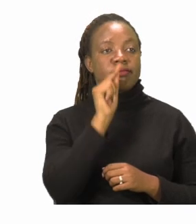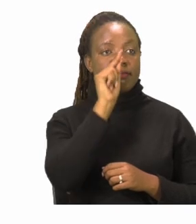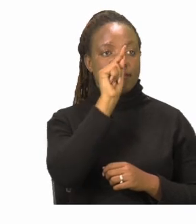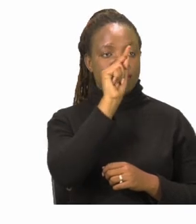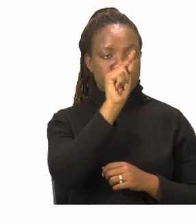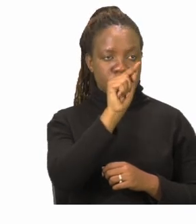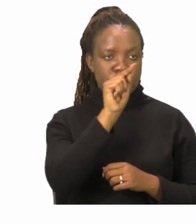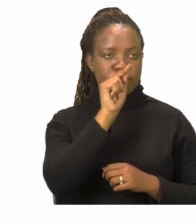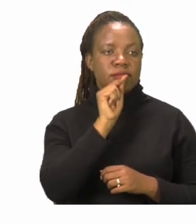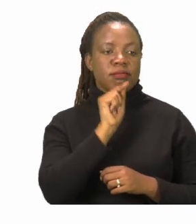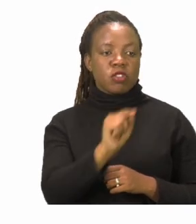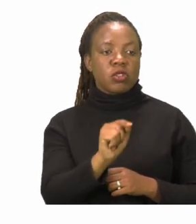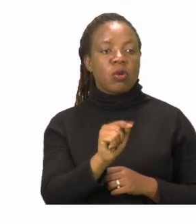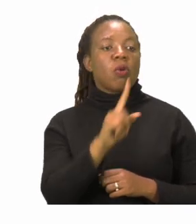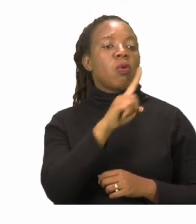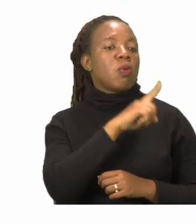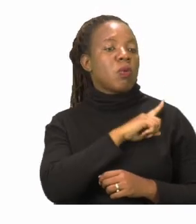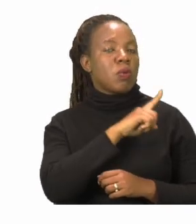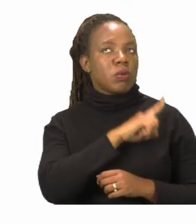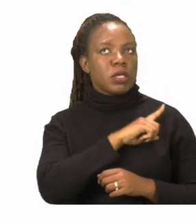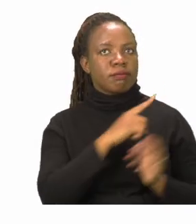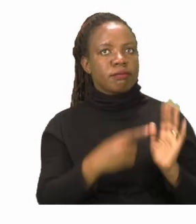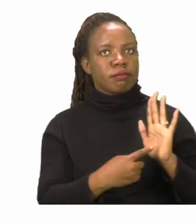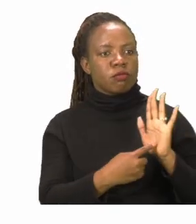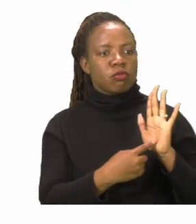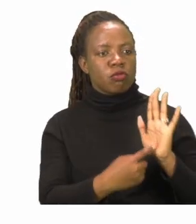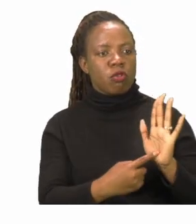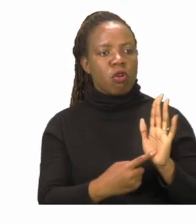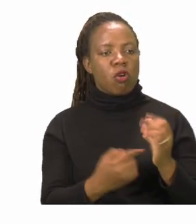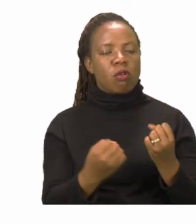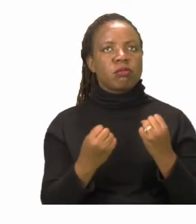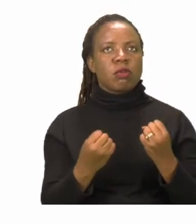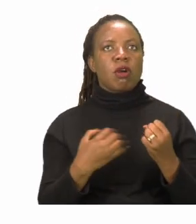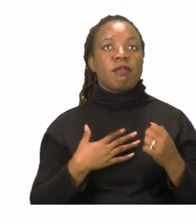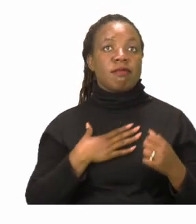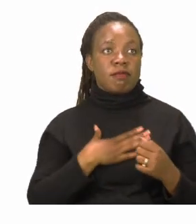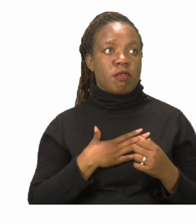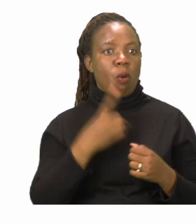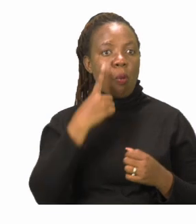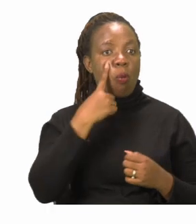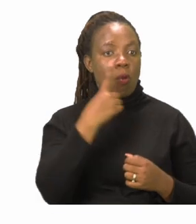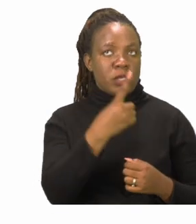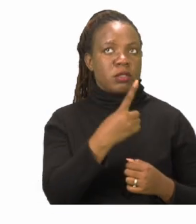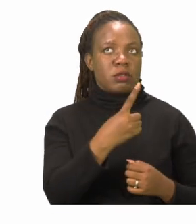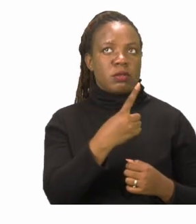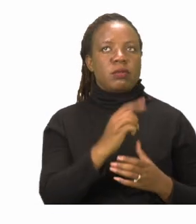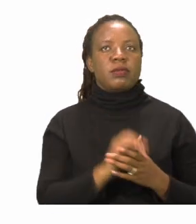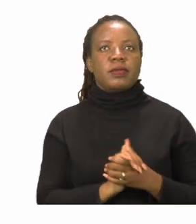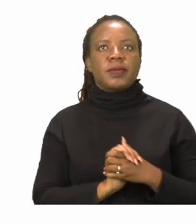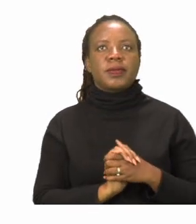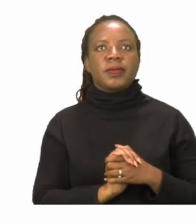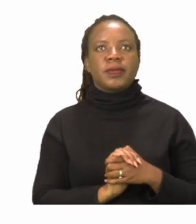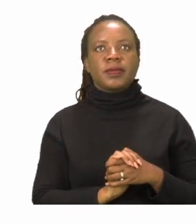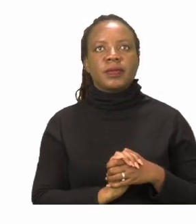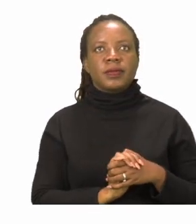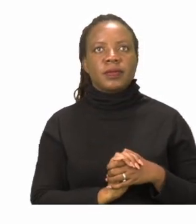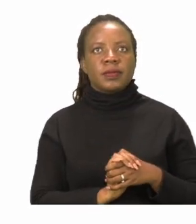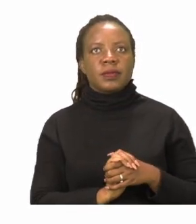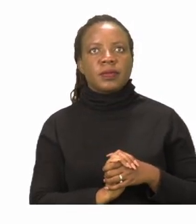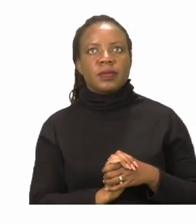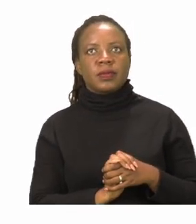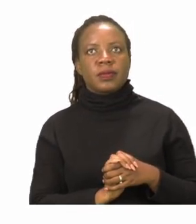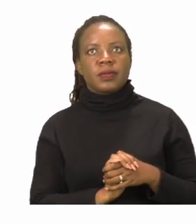well done, an exclamation mark. Good job. Please put an exclamation mark on the space provided,